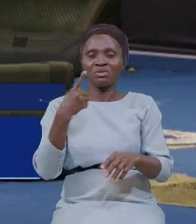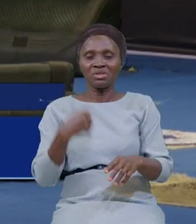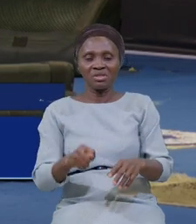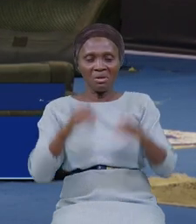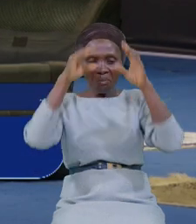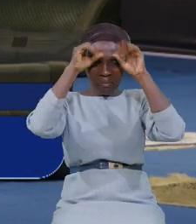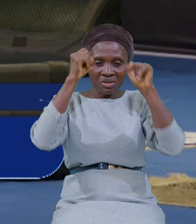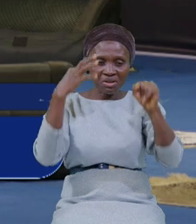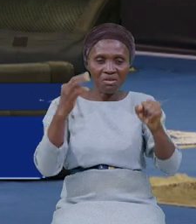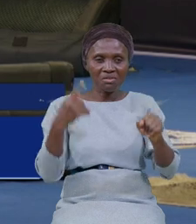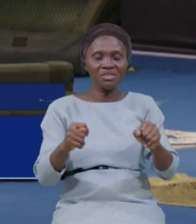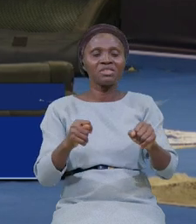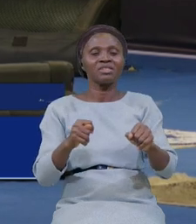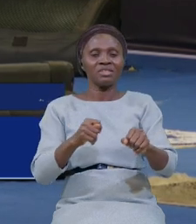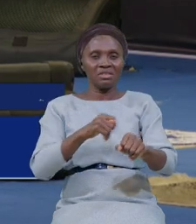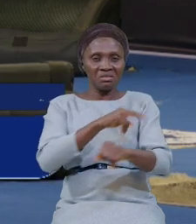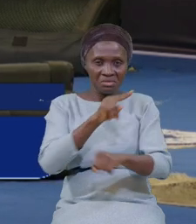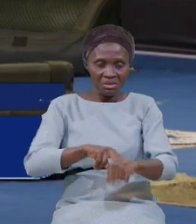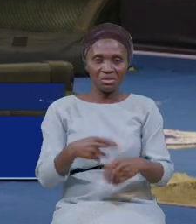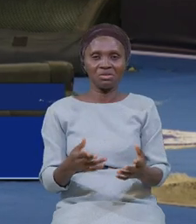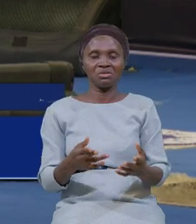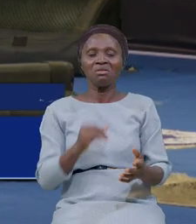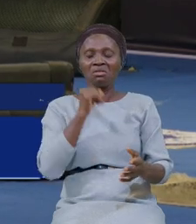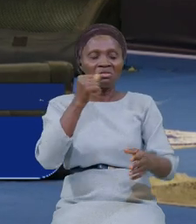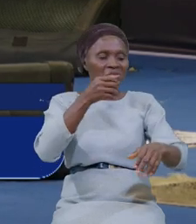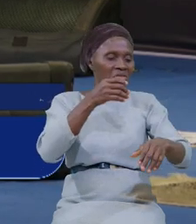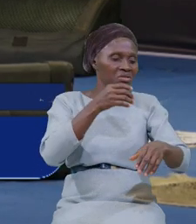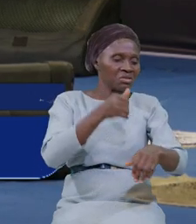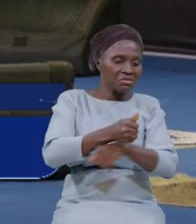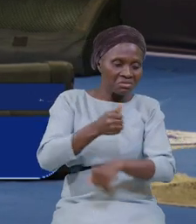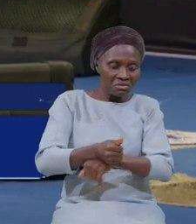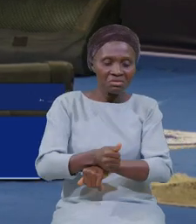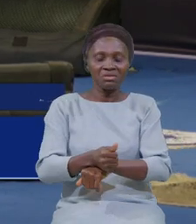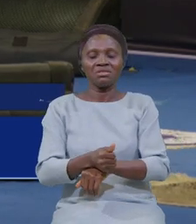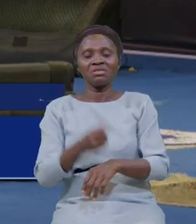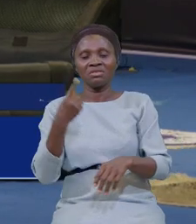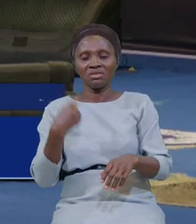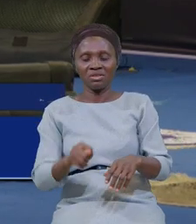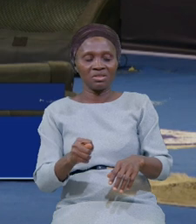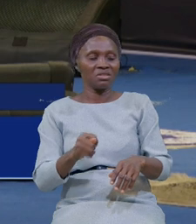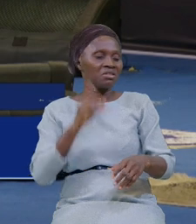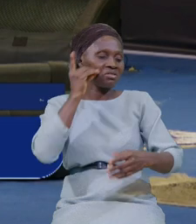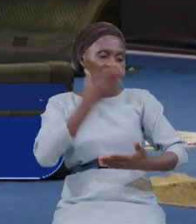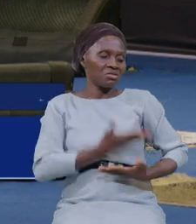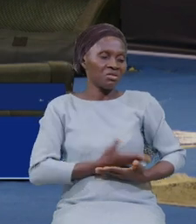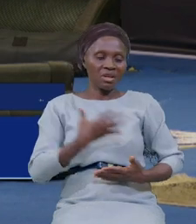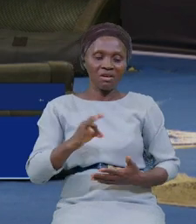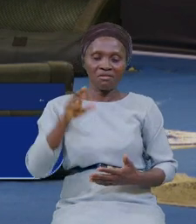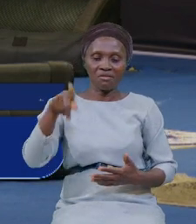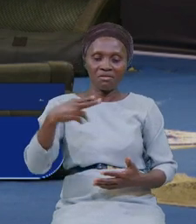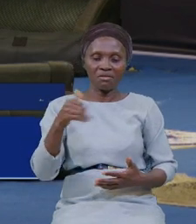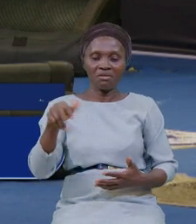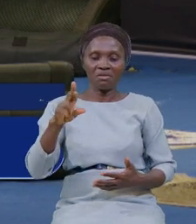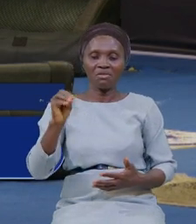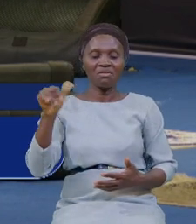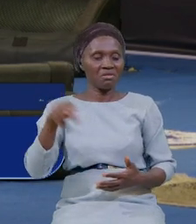No curse. There you are. You're killing our sons. And that's one of them. You